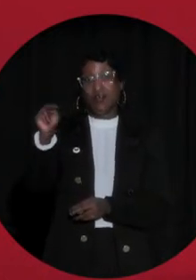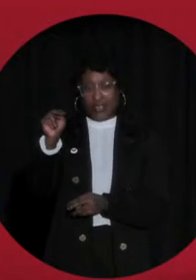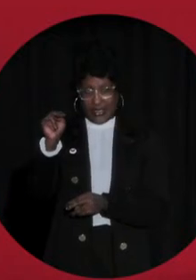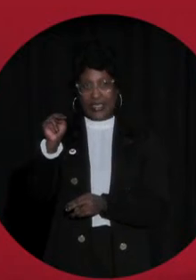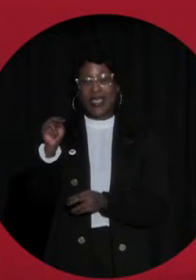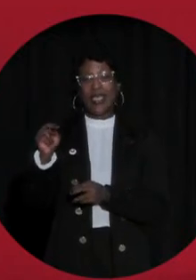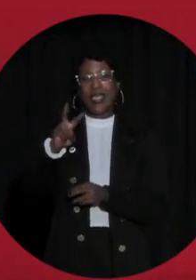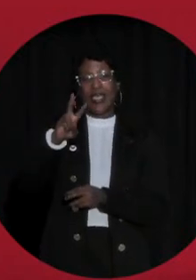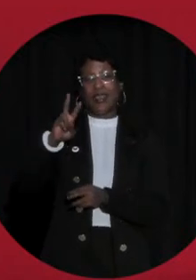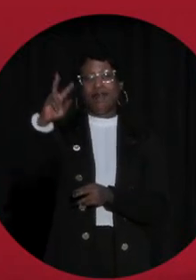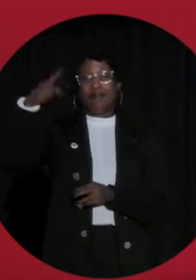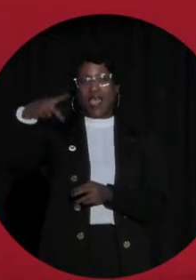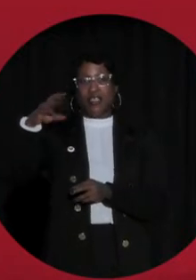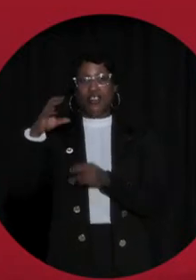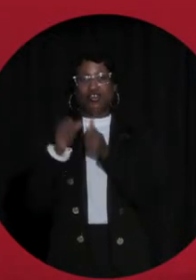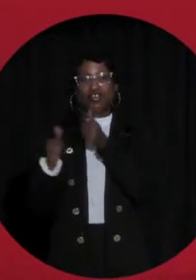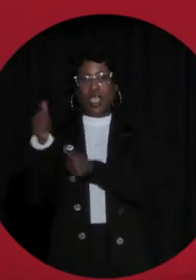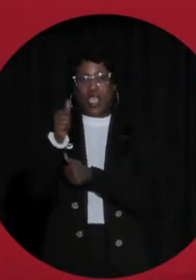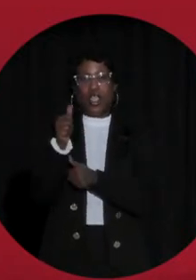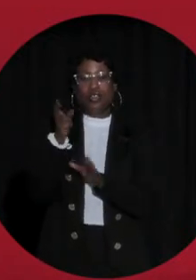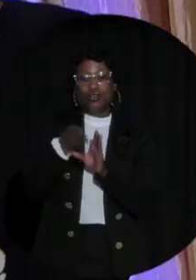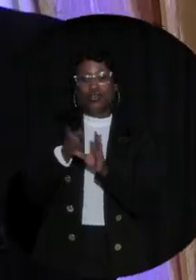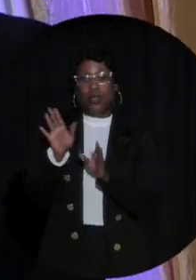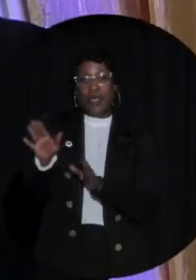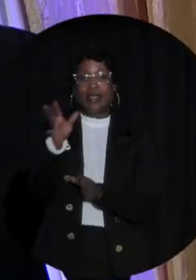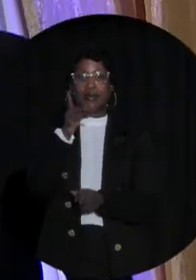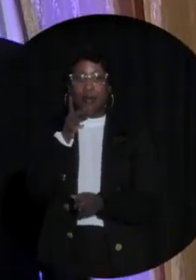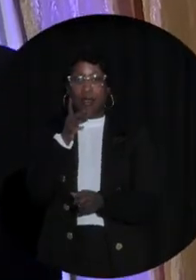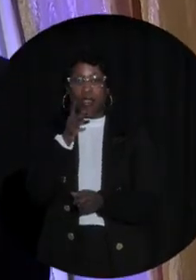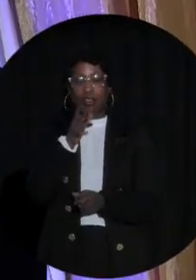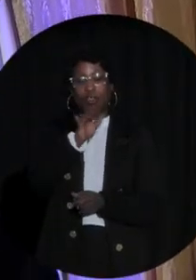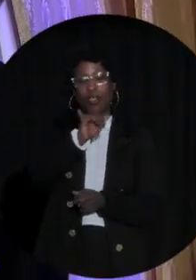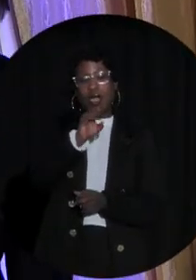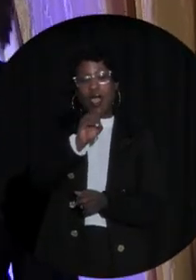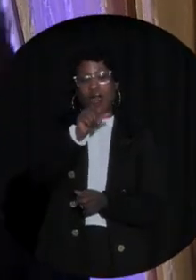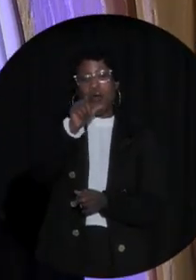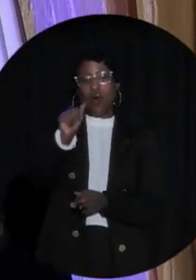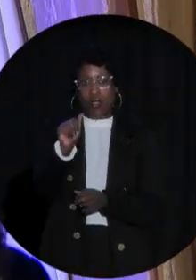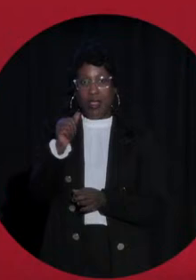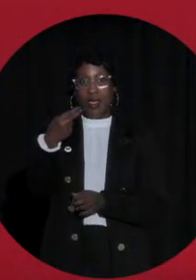joined by his mother, Iona Harrison. Thank you.